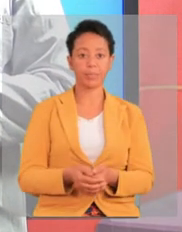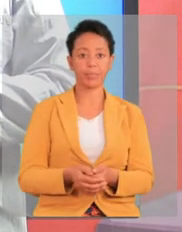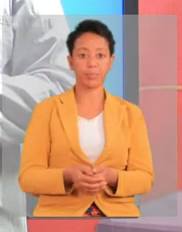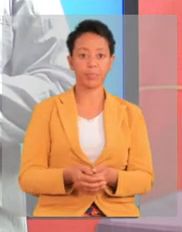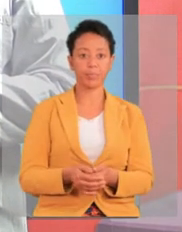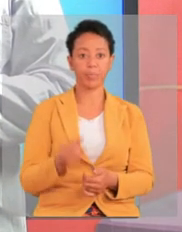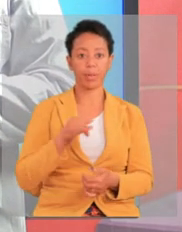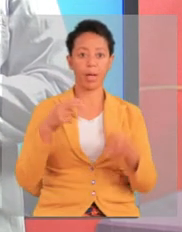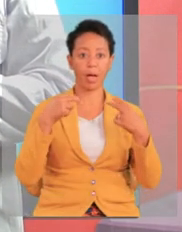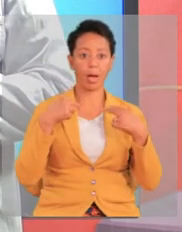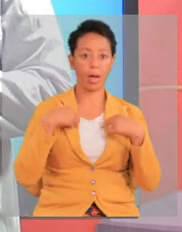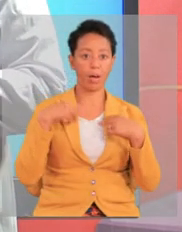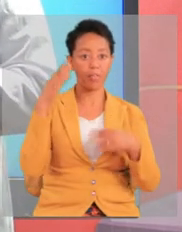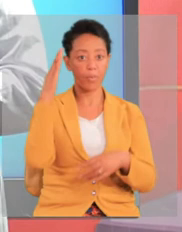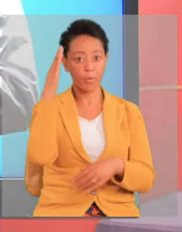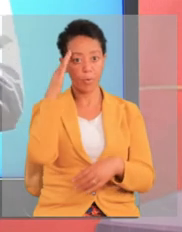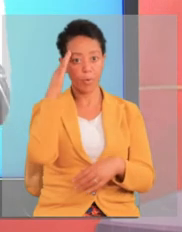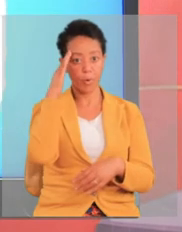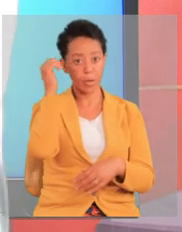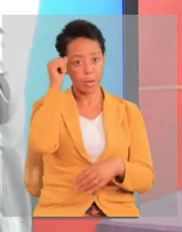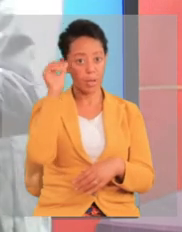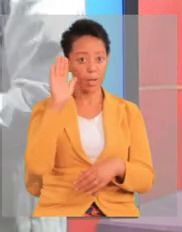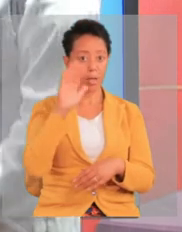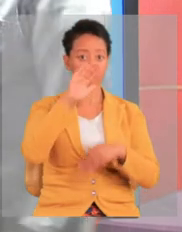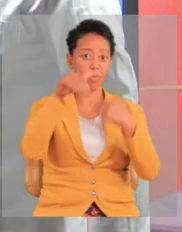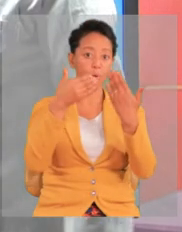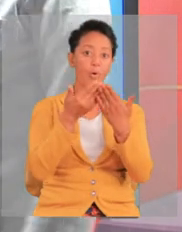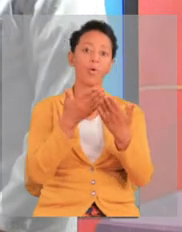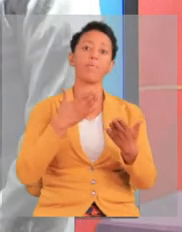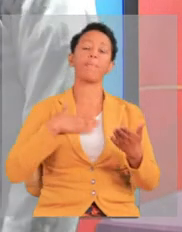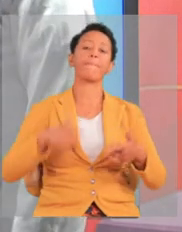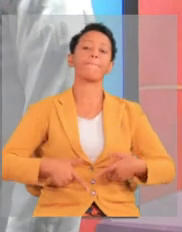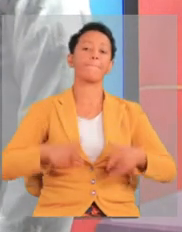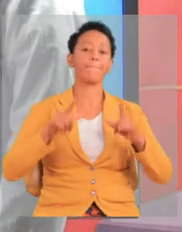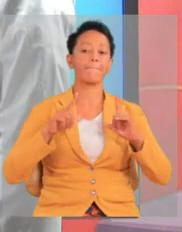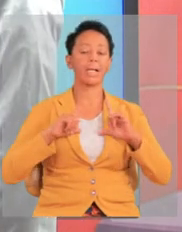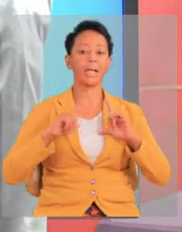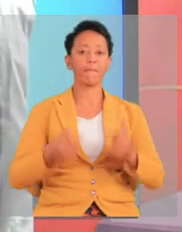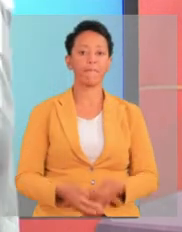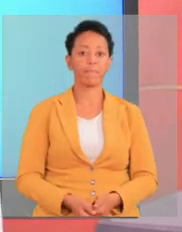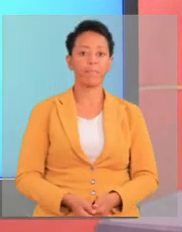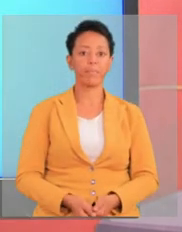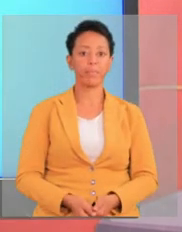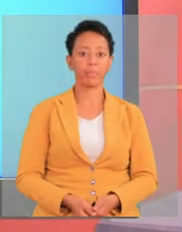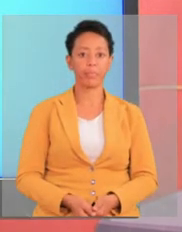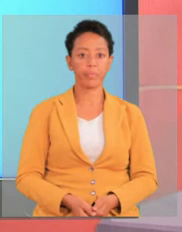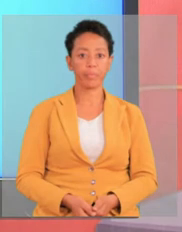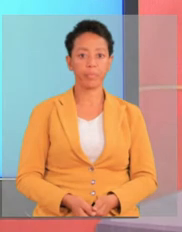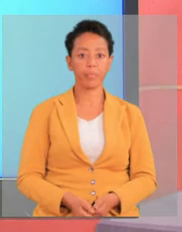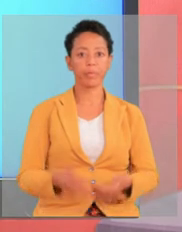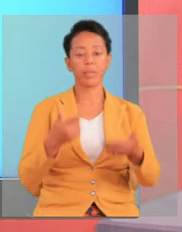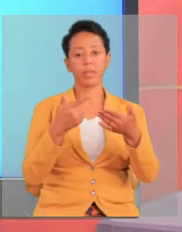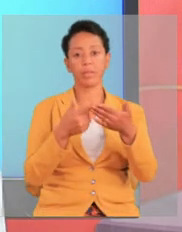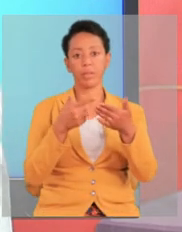have known him all my life. I have known him all my life.